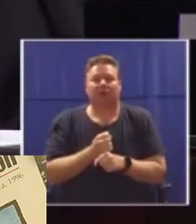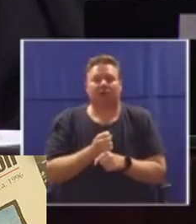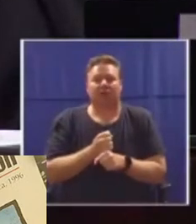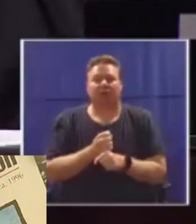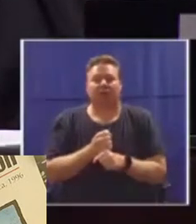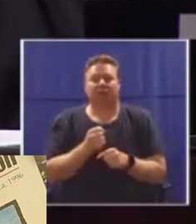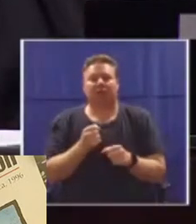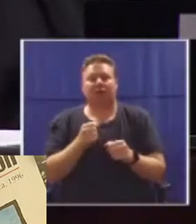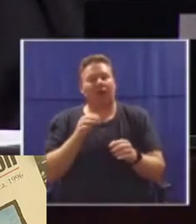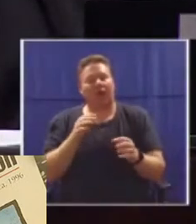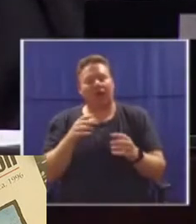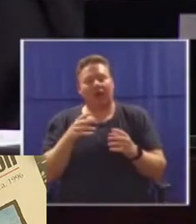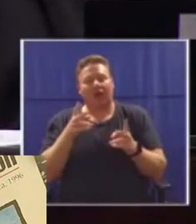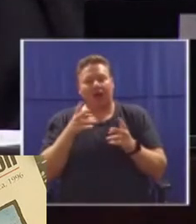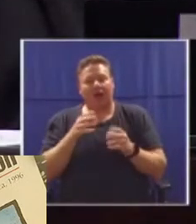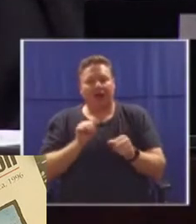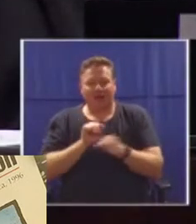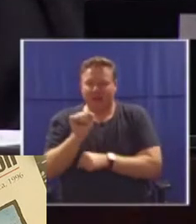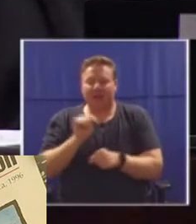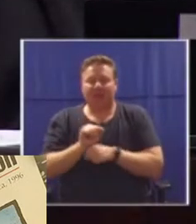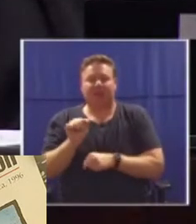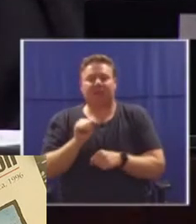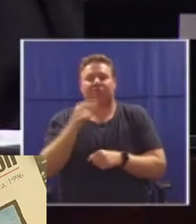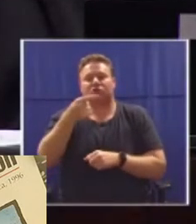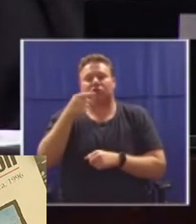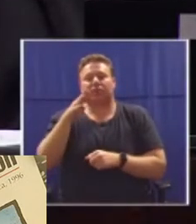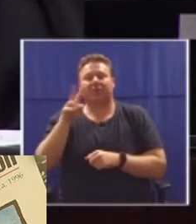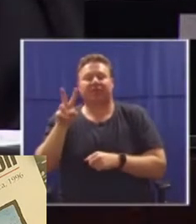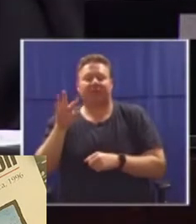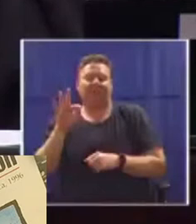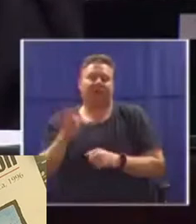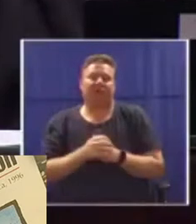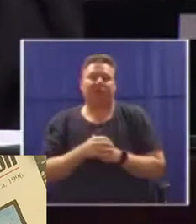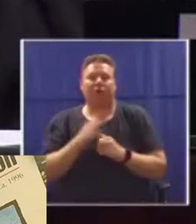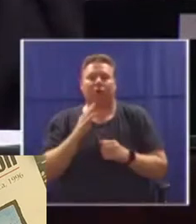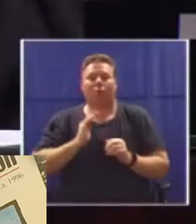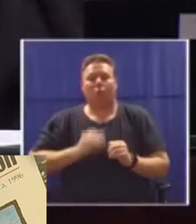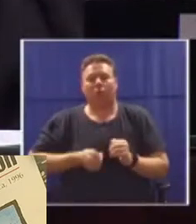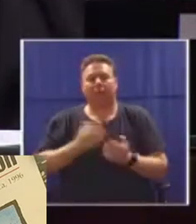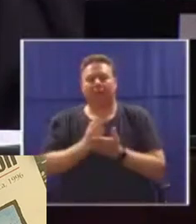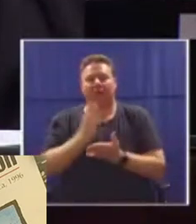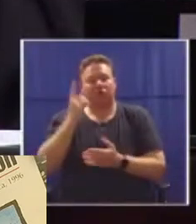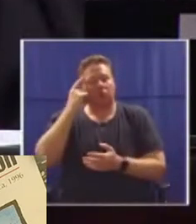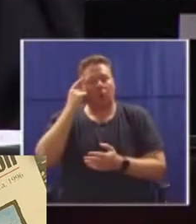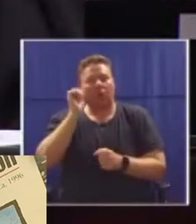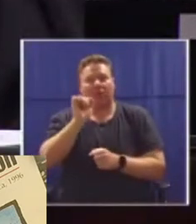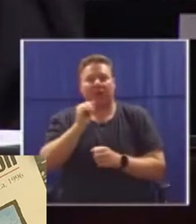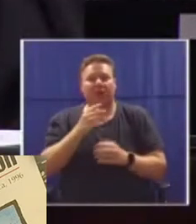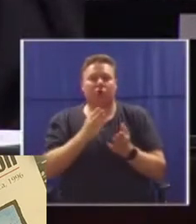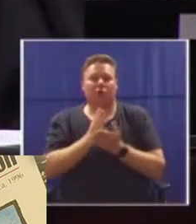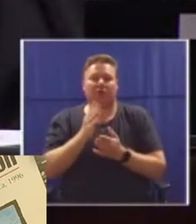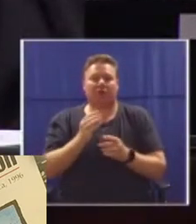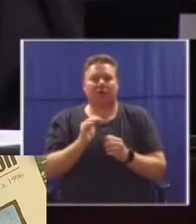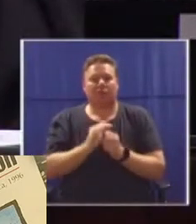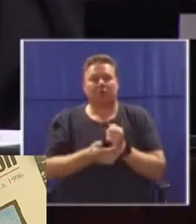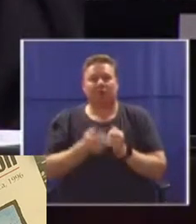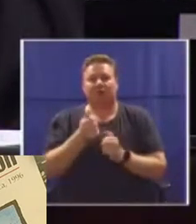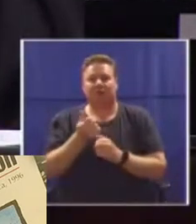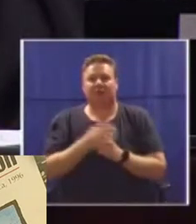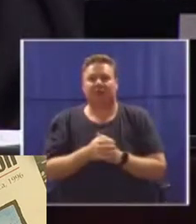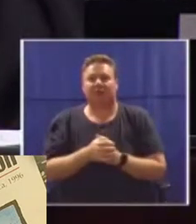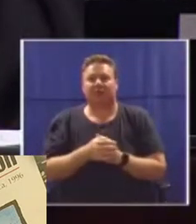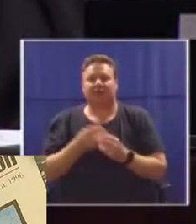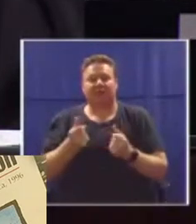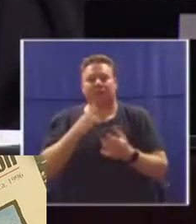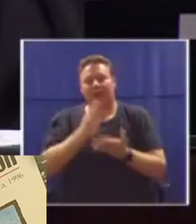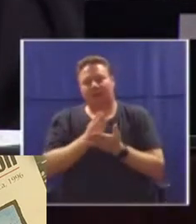gender violence and femicide. Women must know their rights so they can protect themselves. Some of you must even go for karate